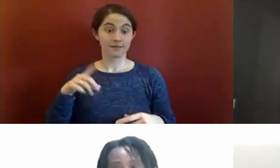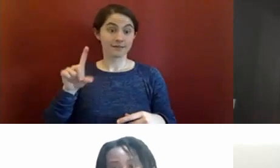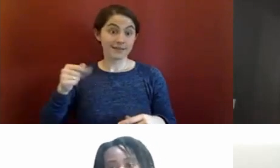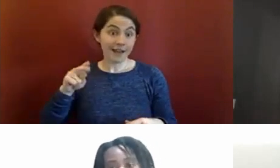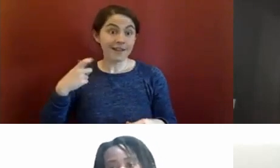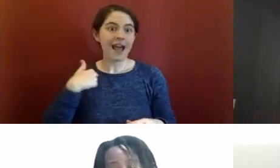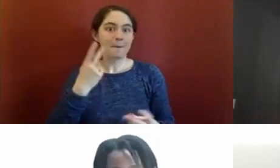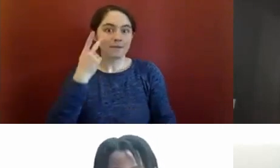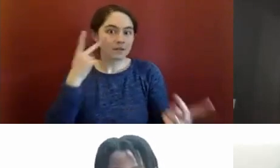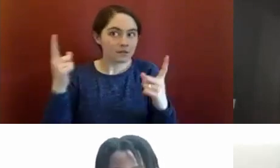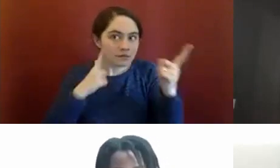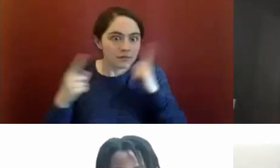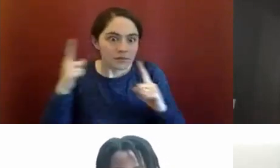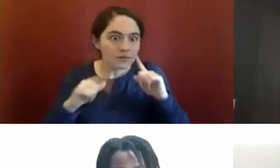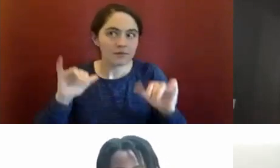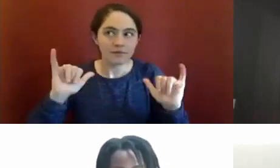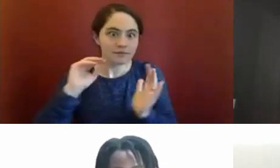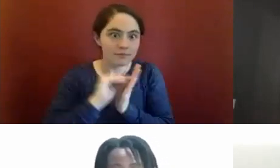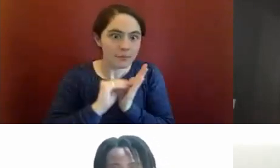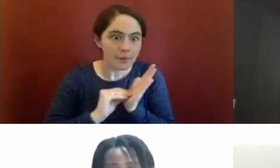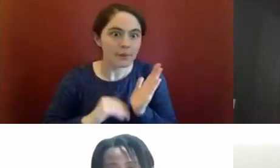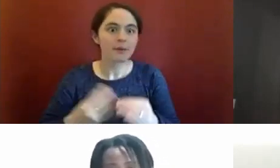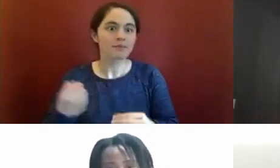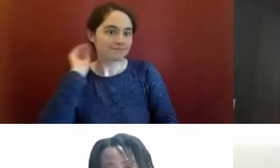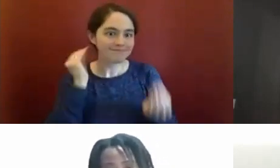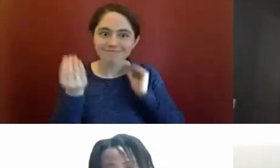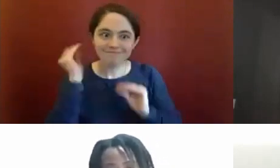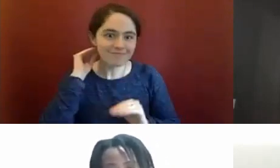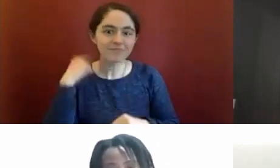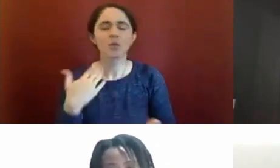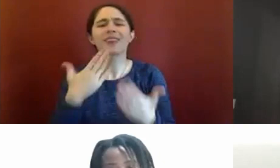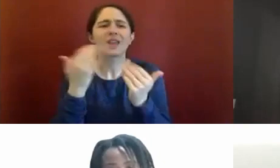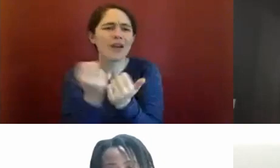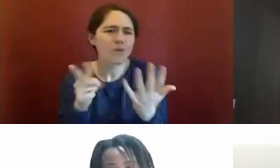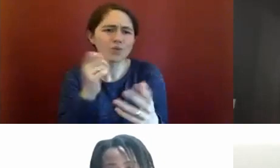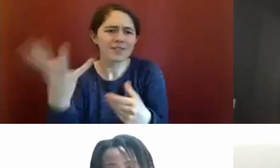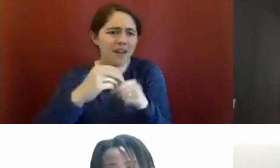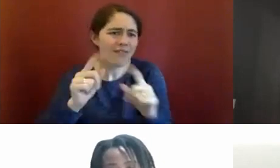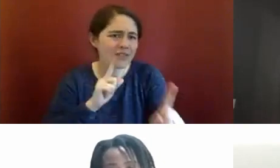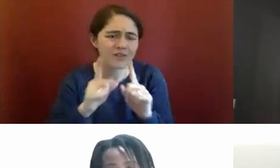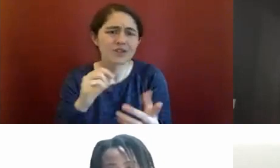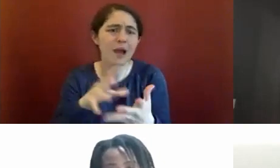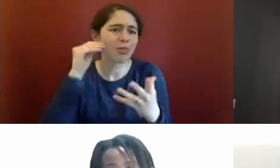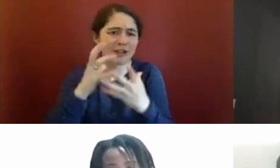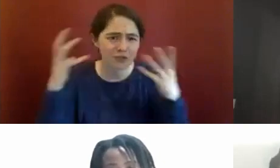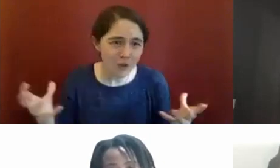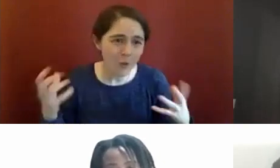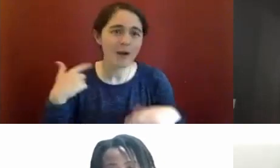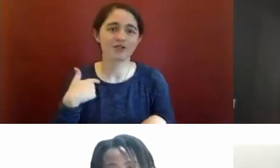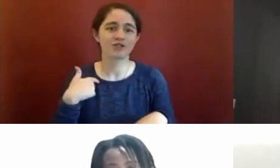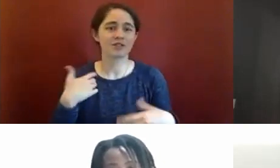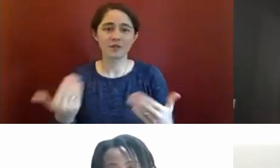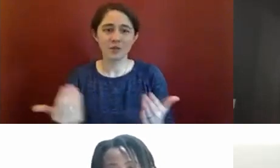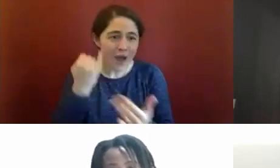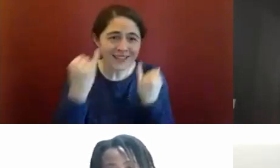part of it, prepared it, Nasra. Thank you so much, Wences, for bringing the teacher cadet